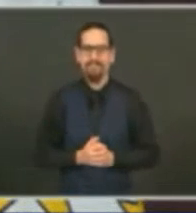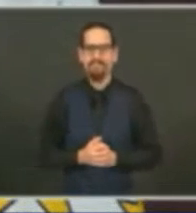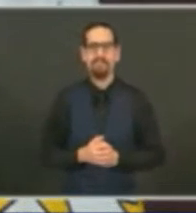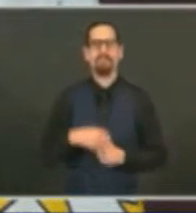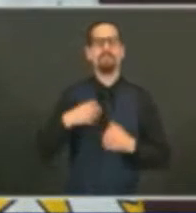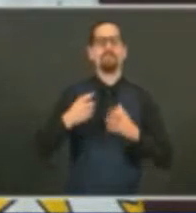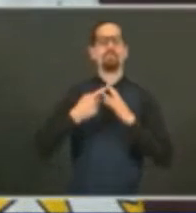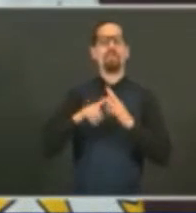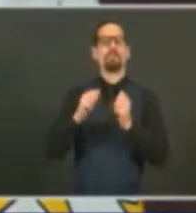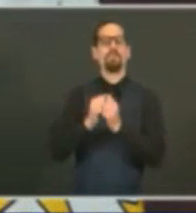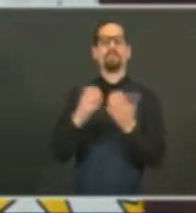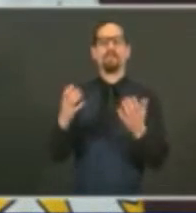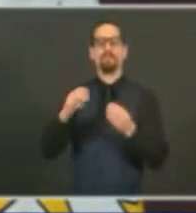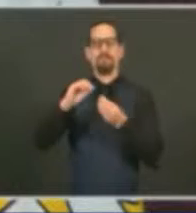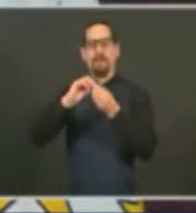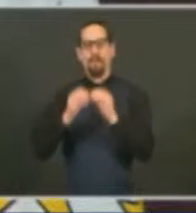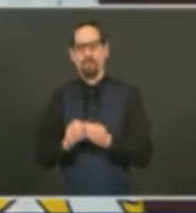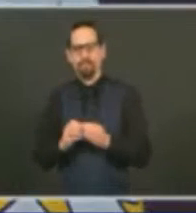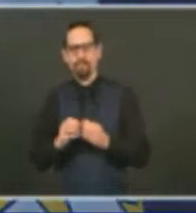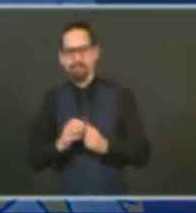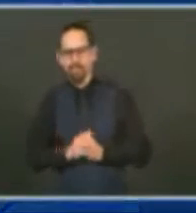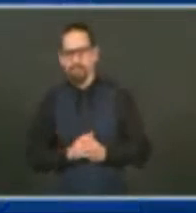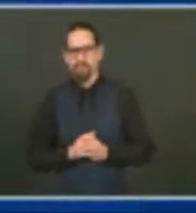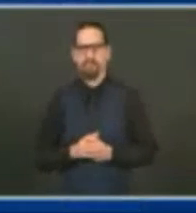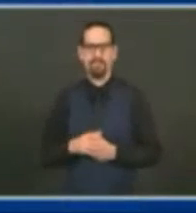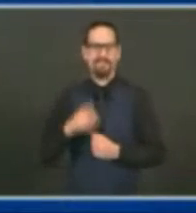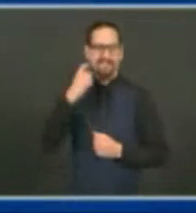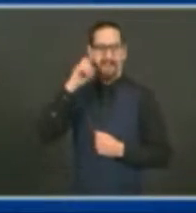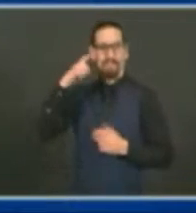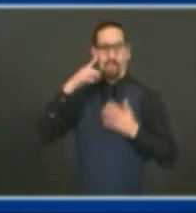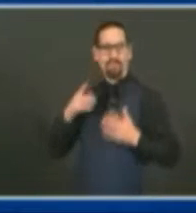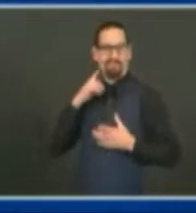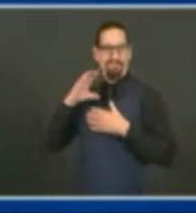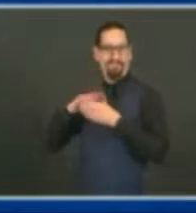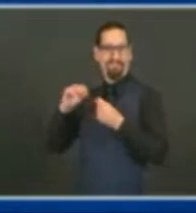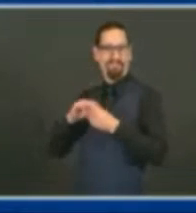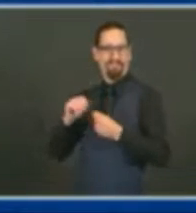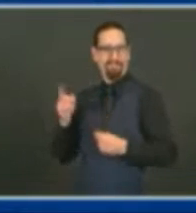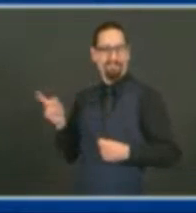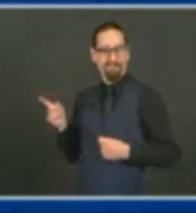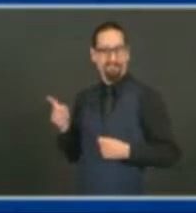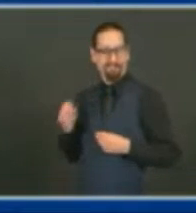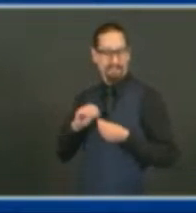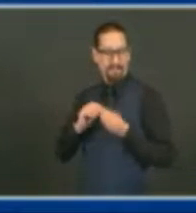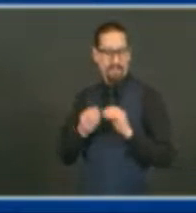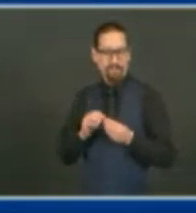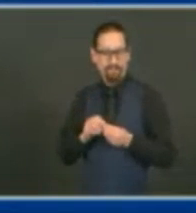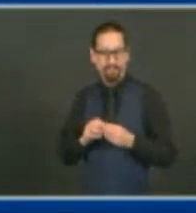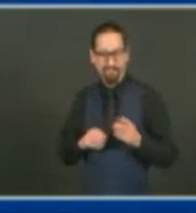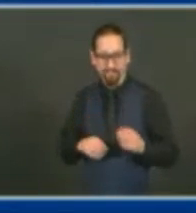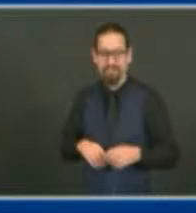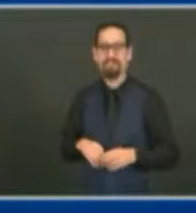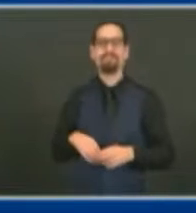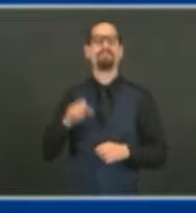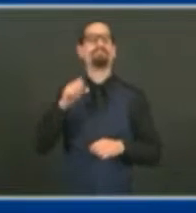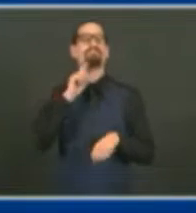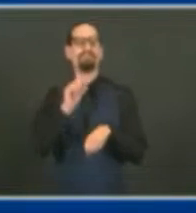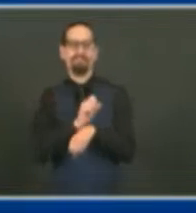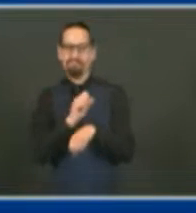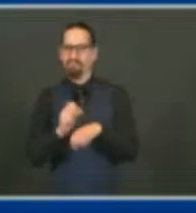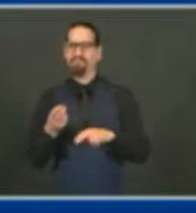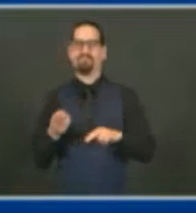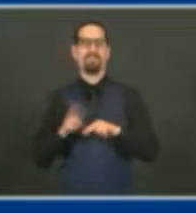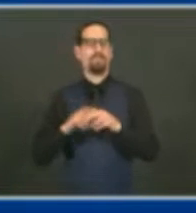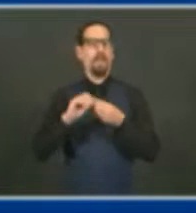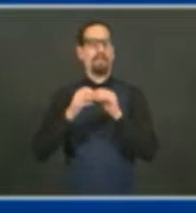data, as the Governor shared, we are continuing to see elevated data in almost everything we track when